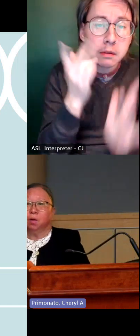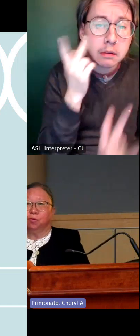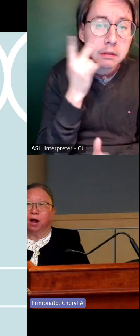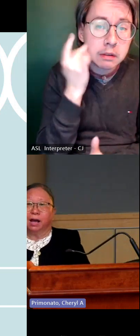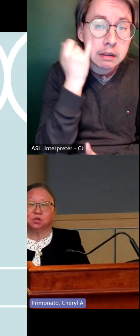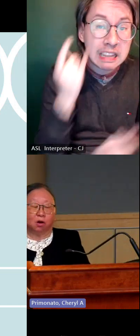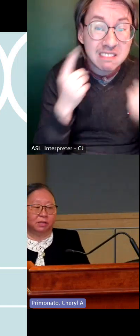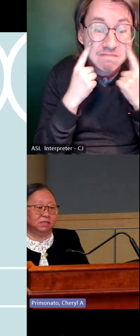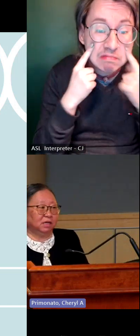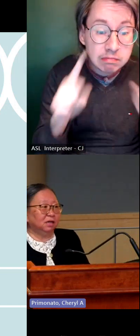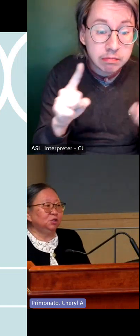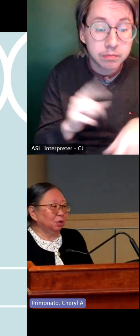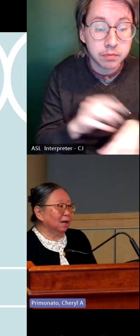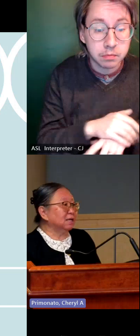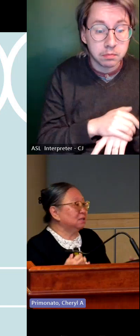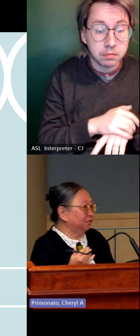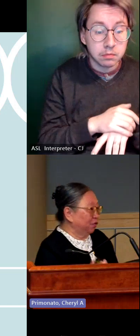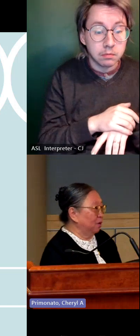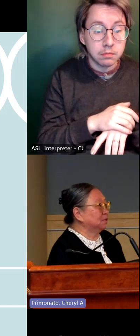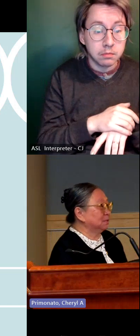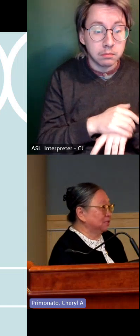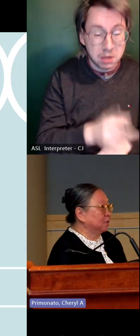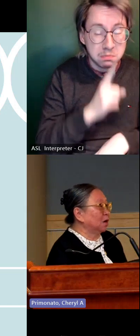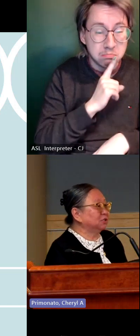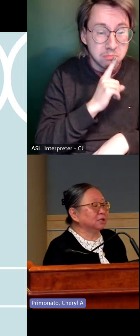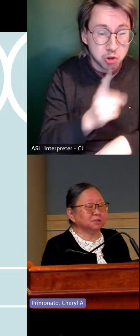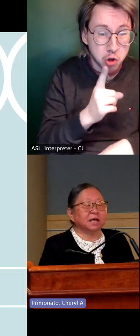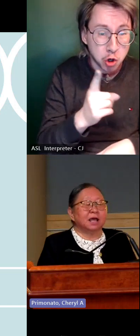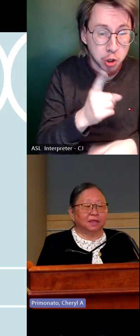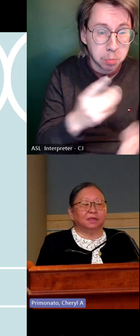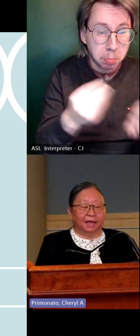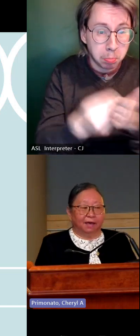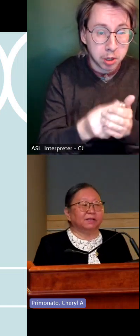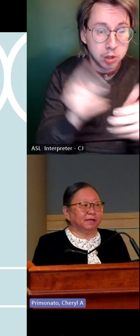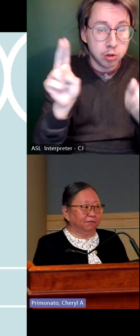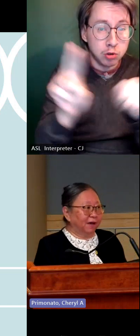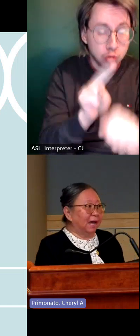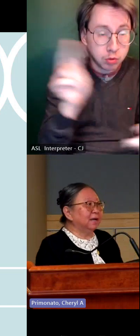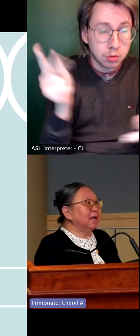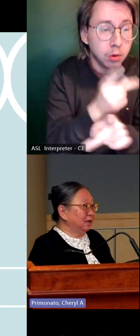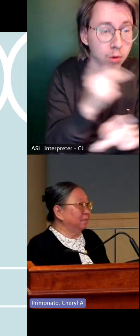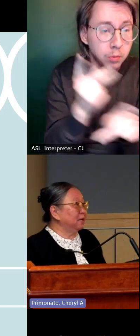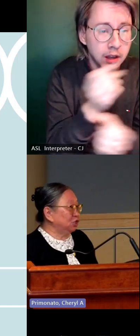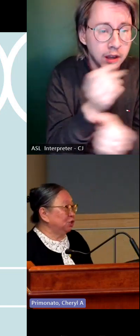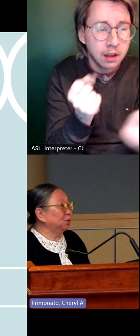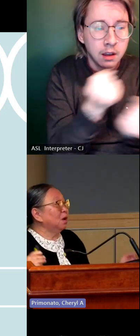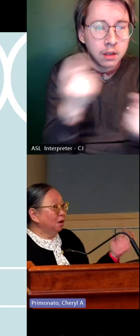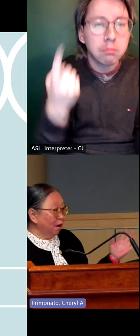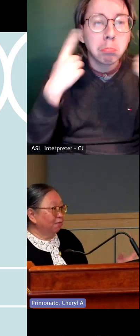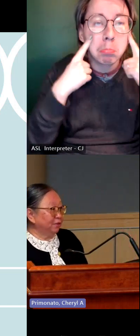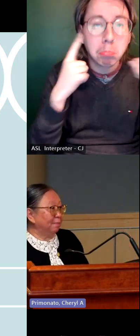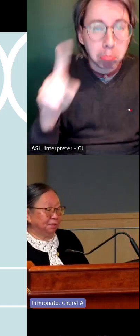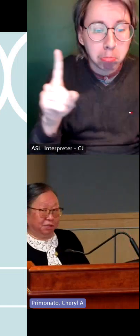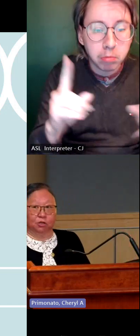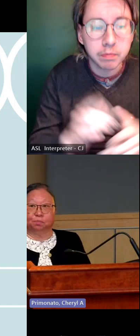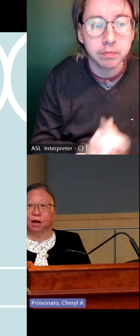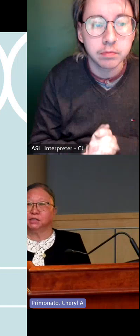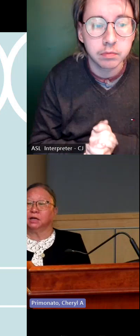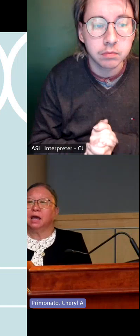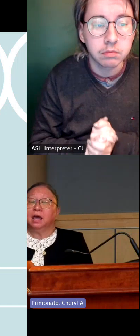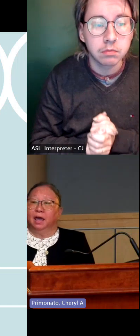that the primes are indeed utilizing the firms, the subcontractors that they have identified and committed to for